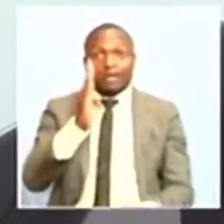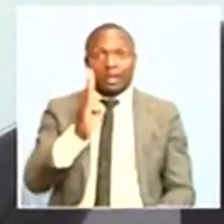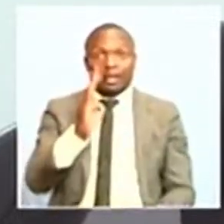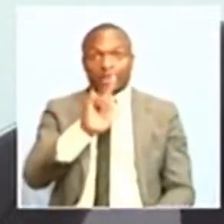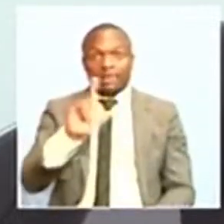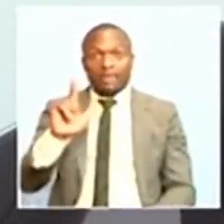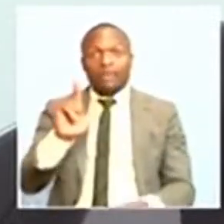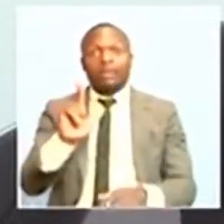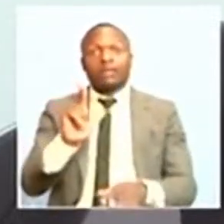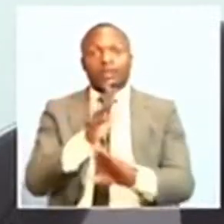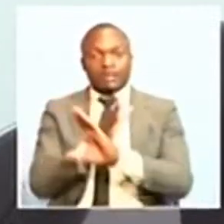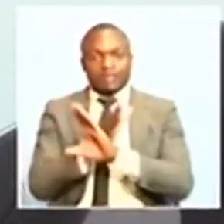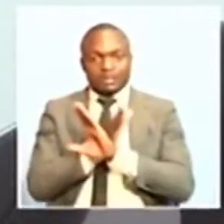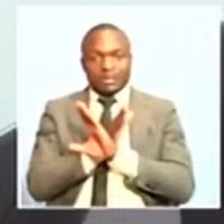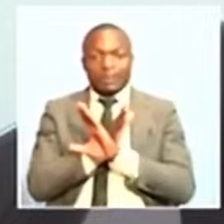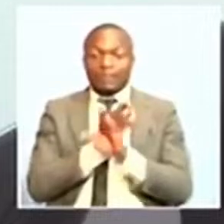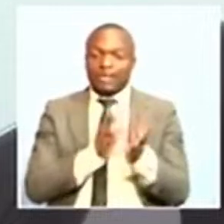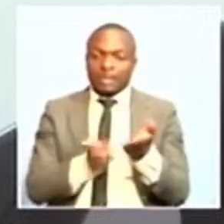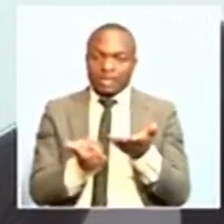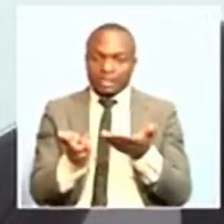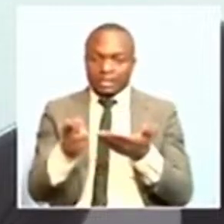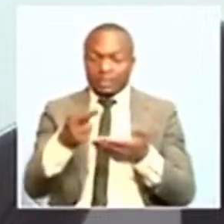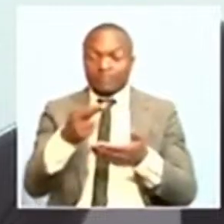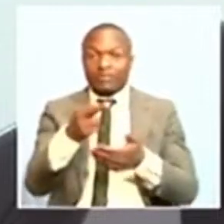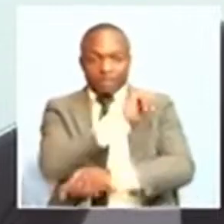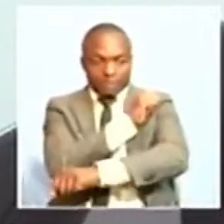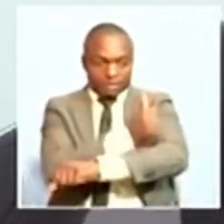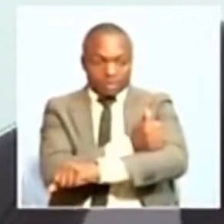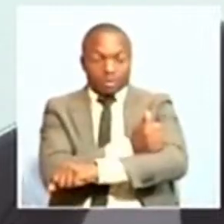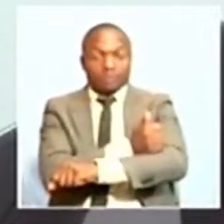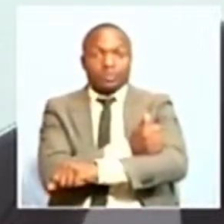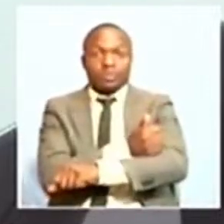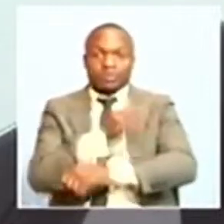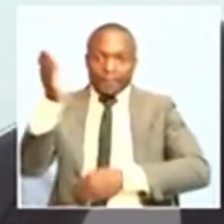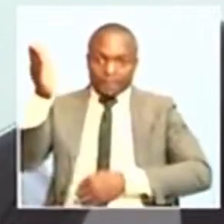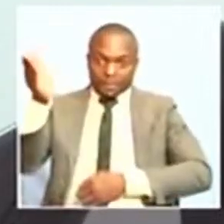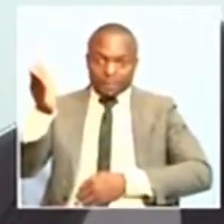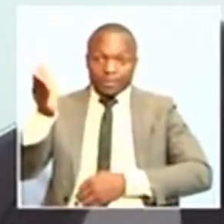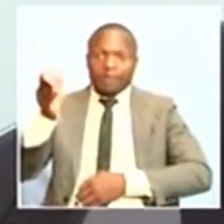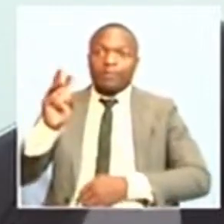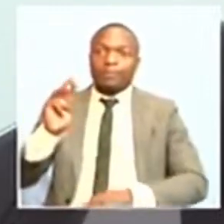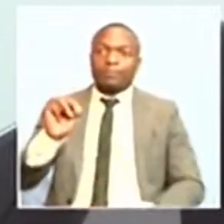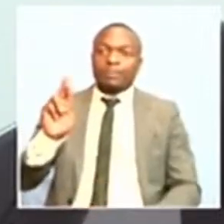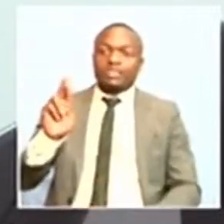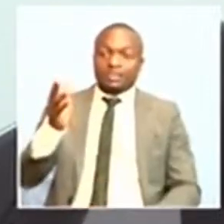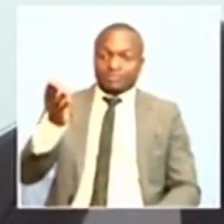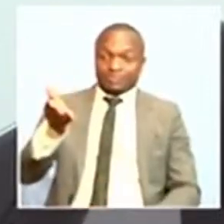the Zambia Revenue Authority bill, which will be run through by Mr. Philip Mwinga. Thank you.